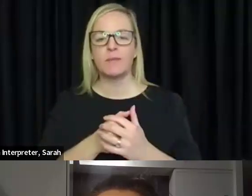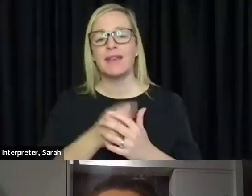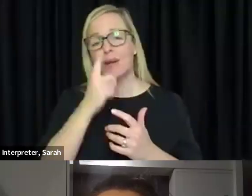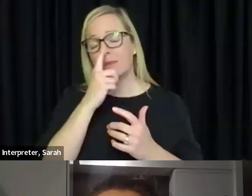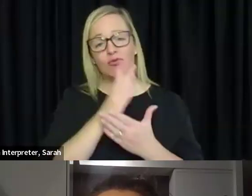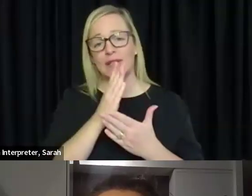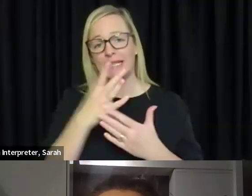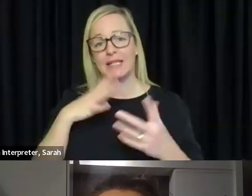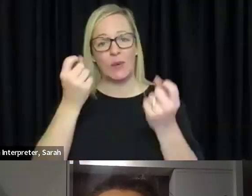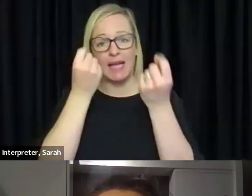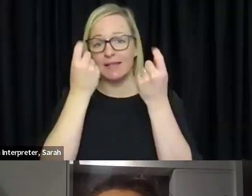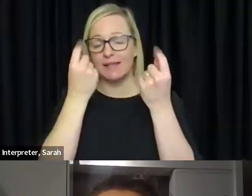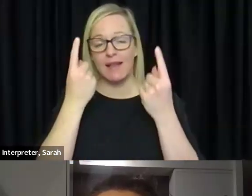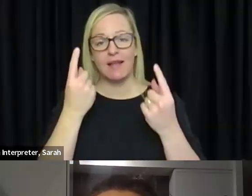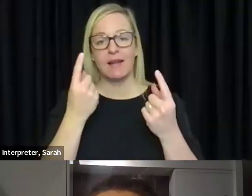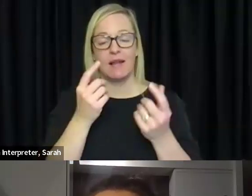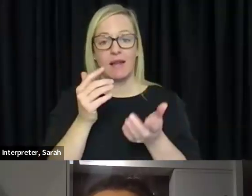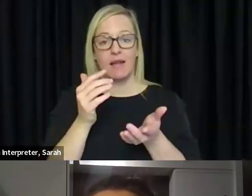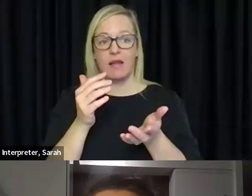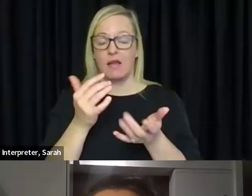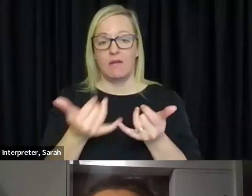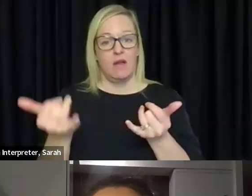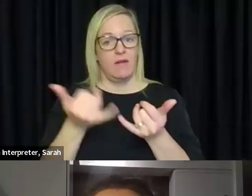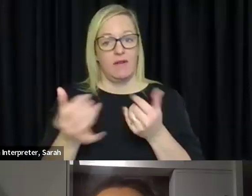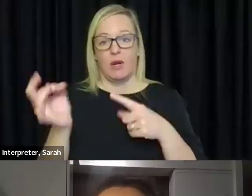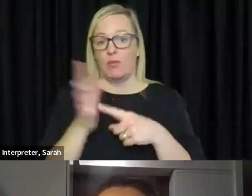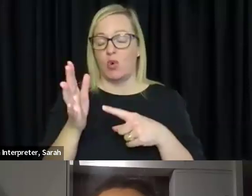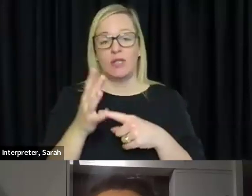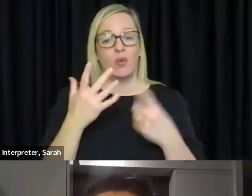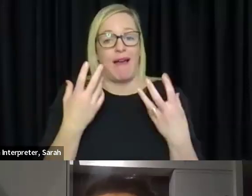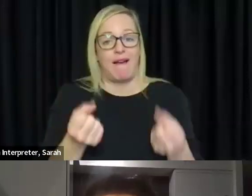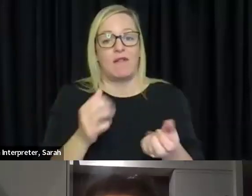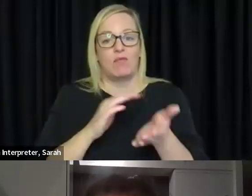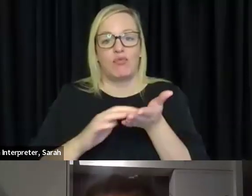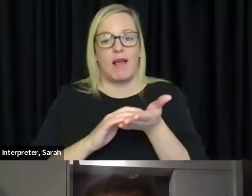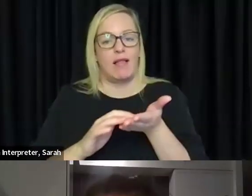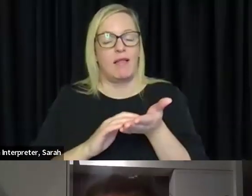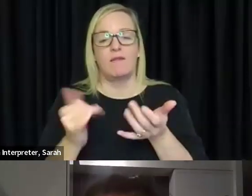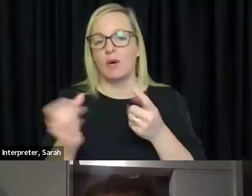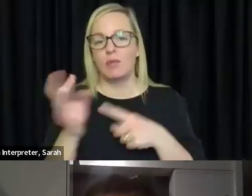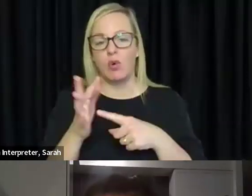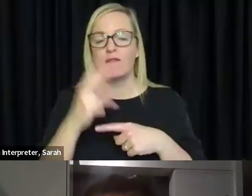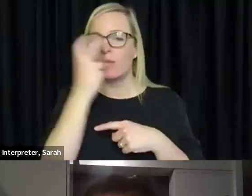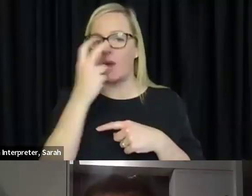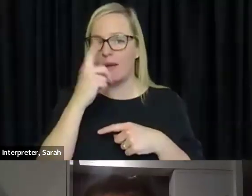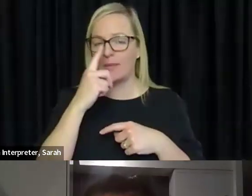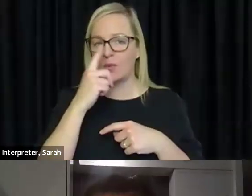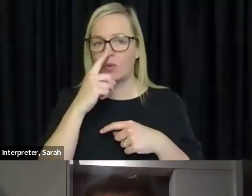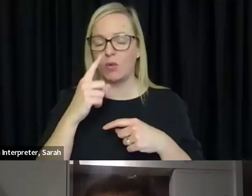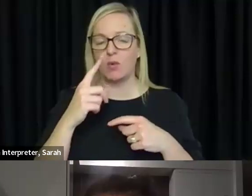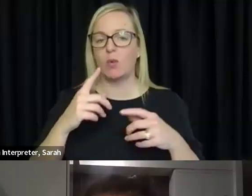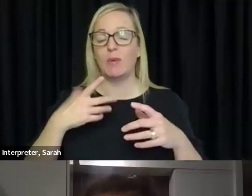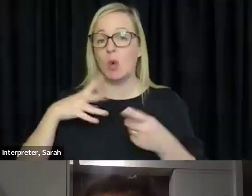understand that it's very, very important. Braille is so important for blind people and it's not dying